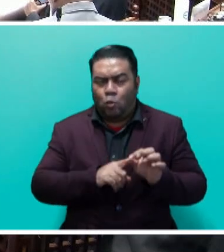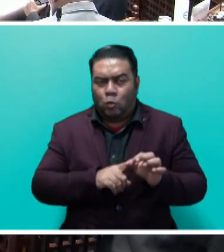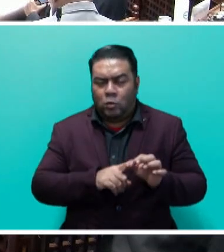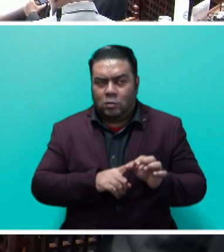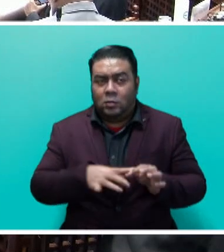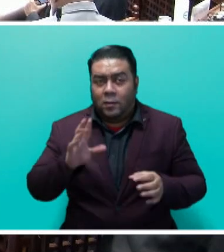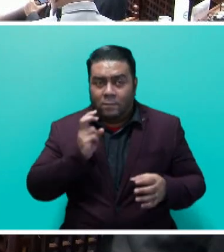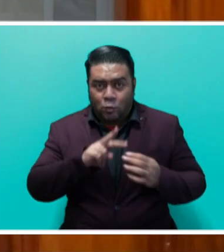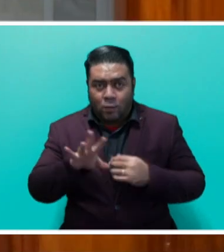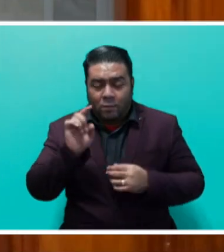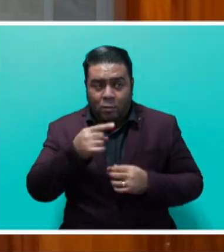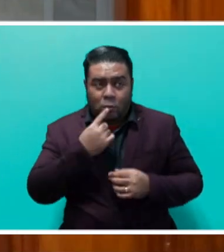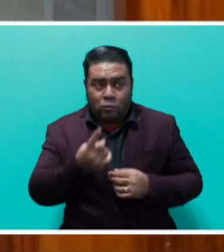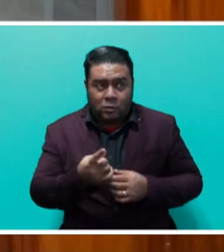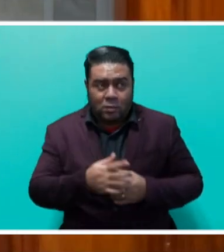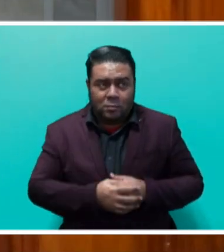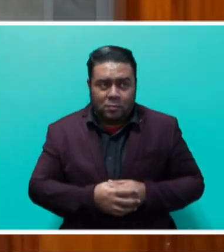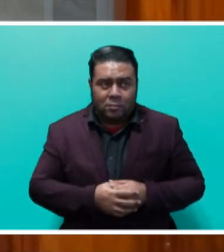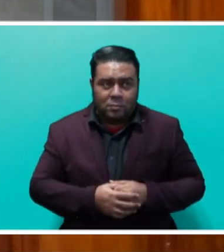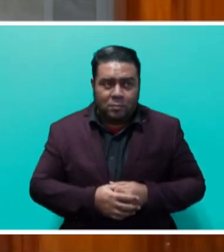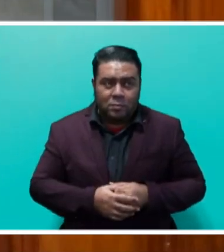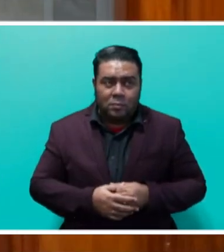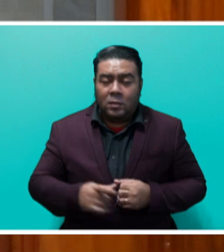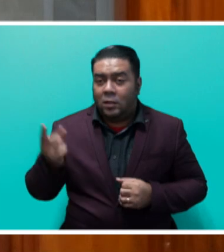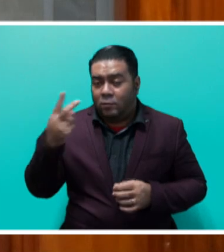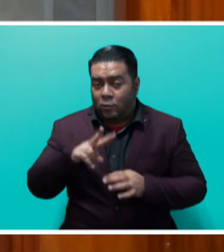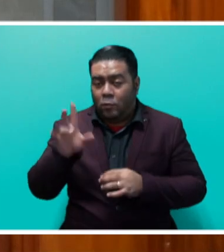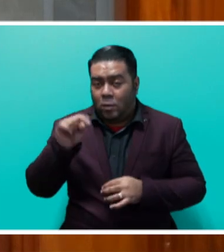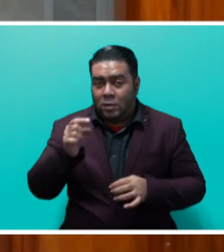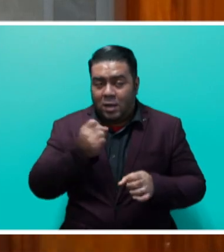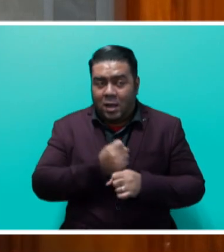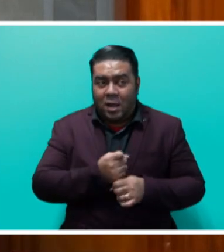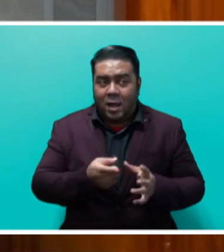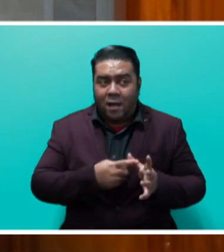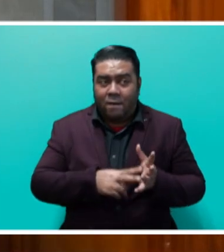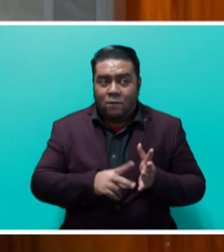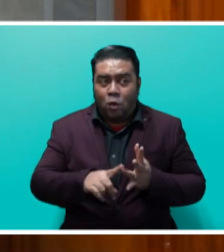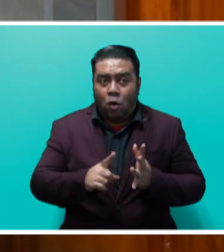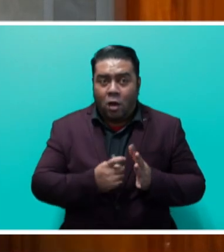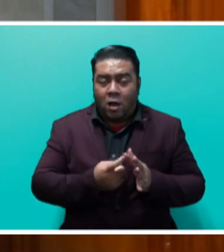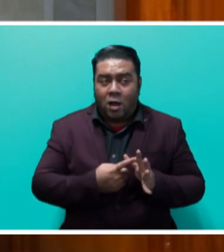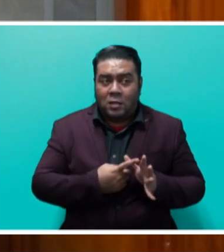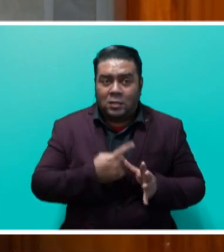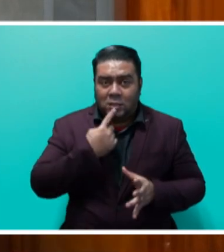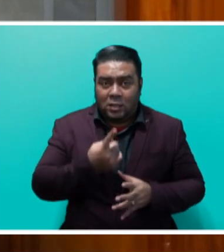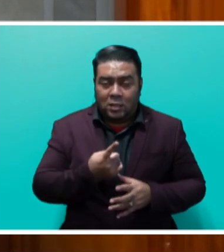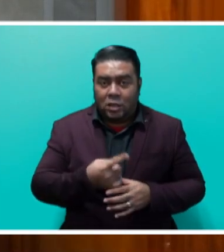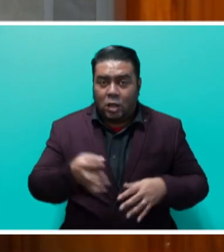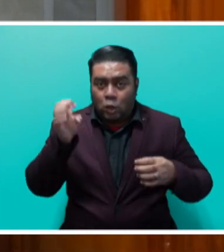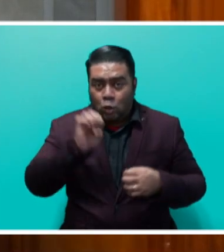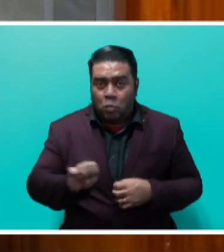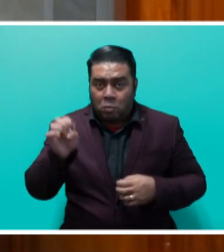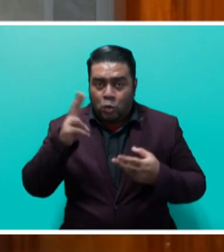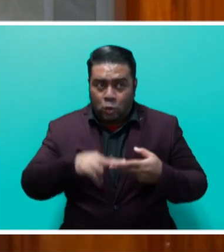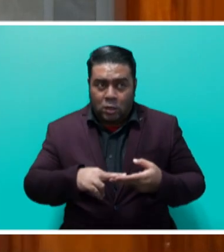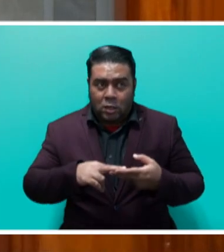In view of that, what you've just said, and in view of what Honourable Gaboka and I witnessed, the European Union has